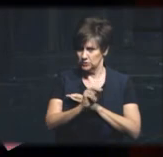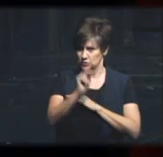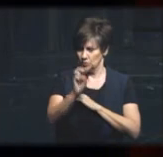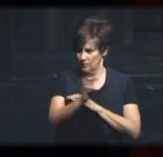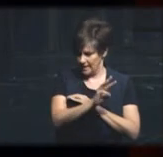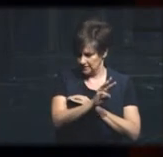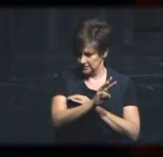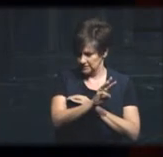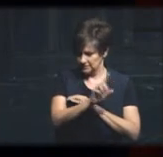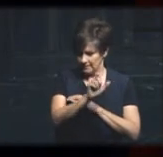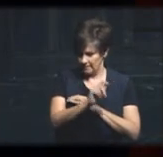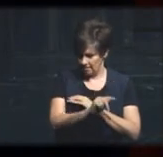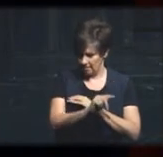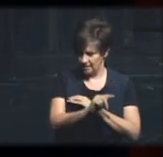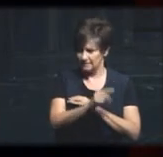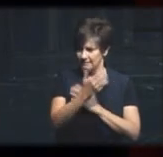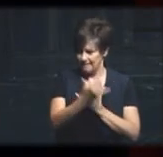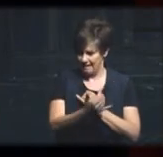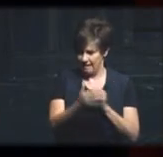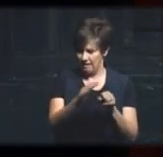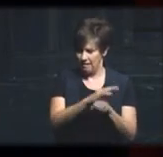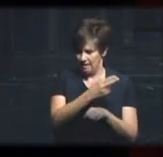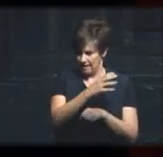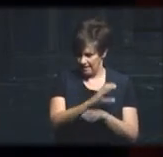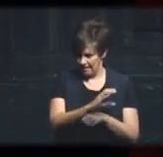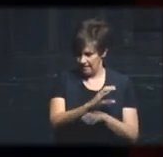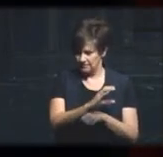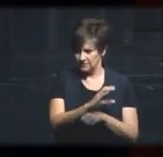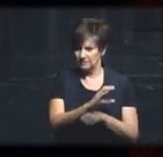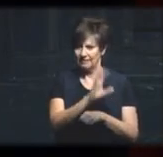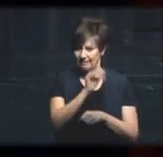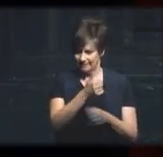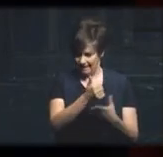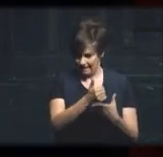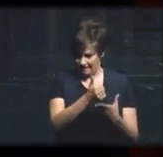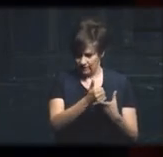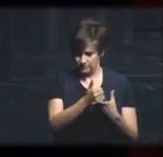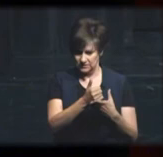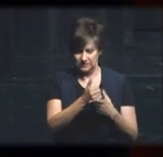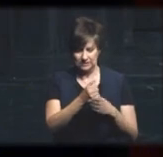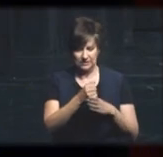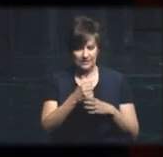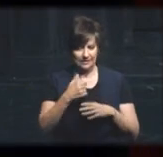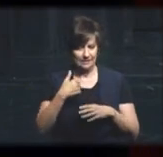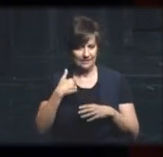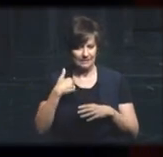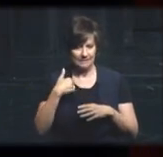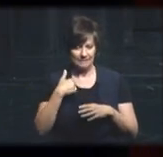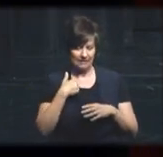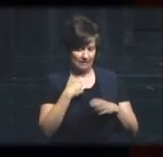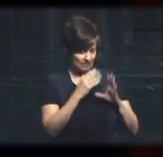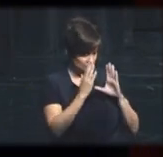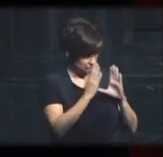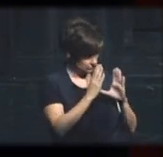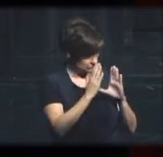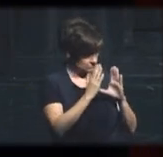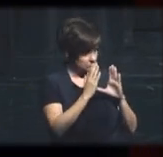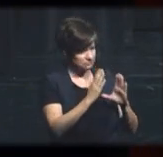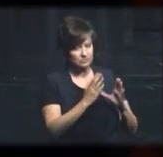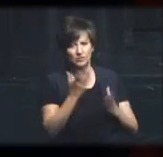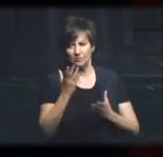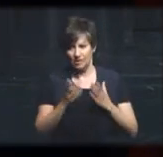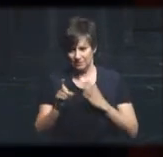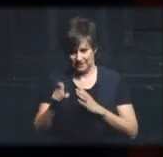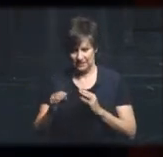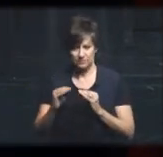northwest lot as a handicap lot certainly helped, but I'm listening and hearing that we probably